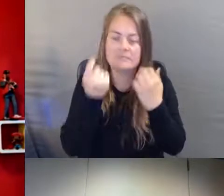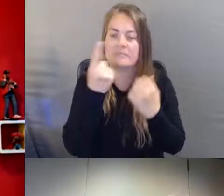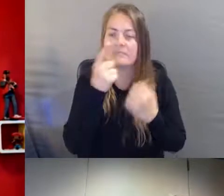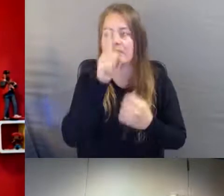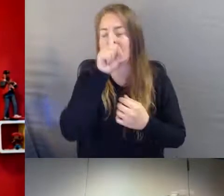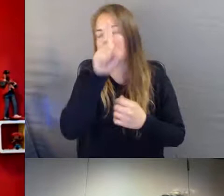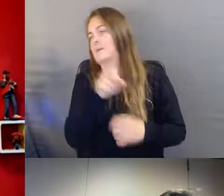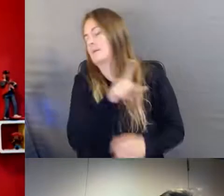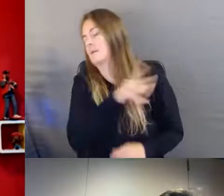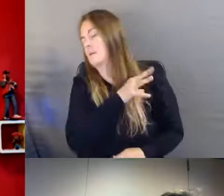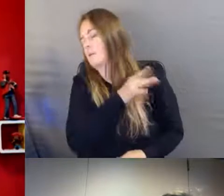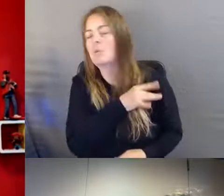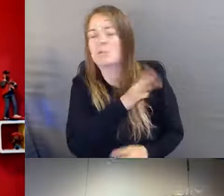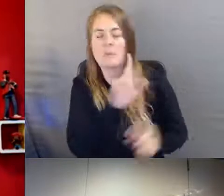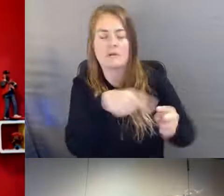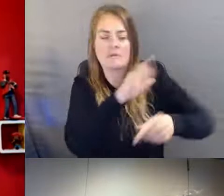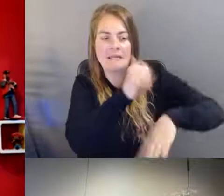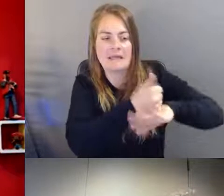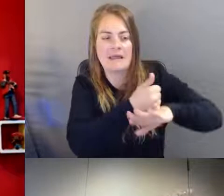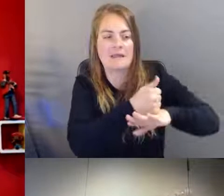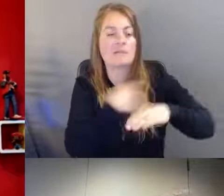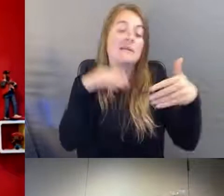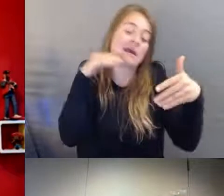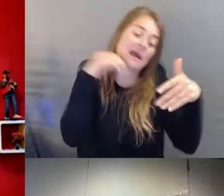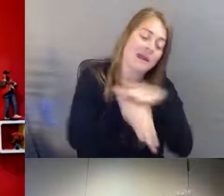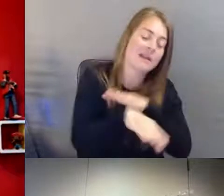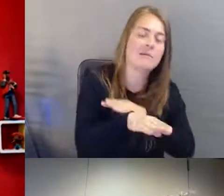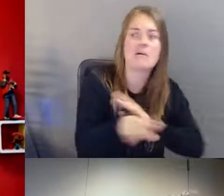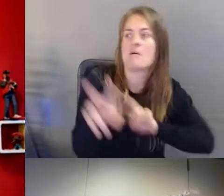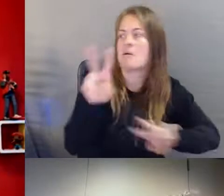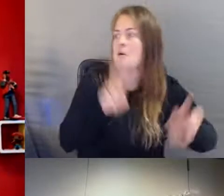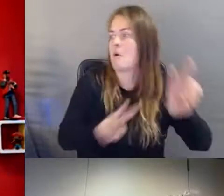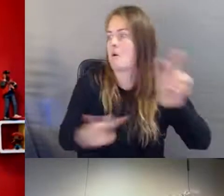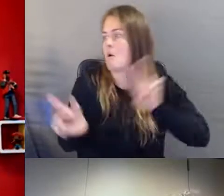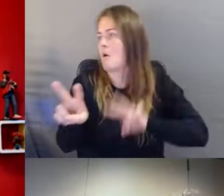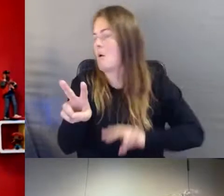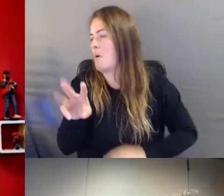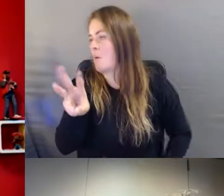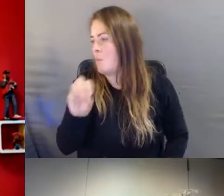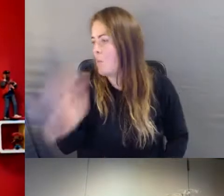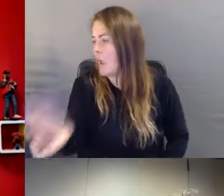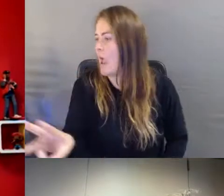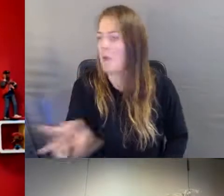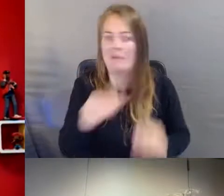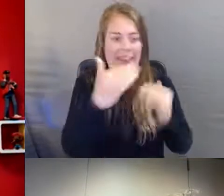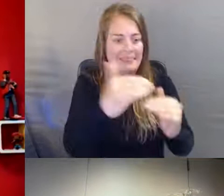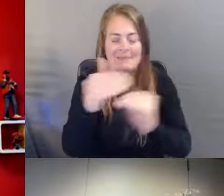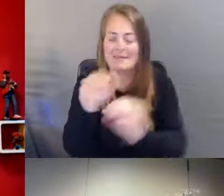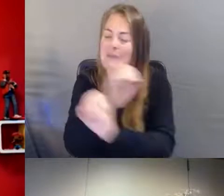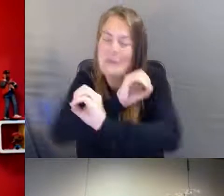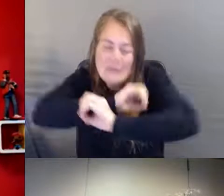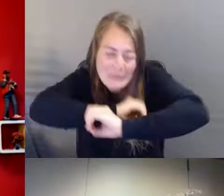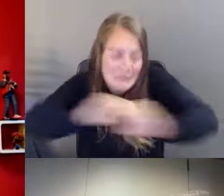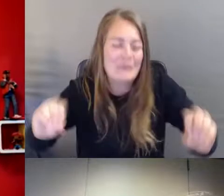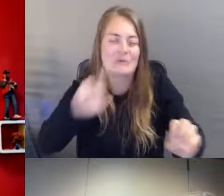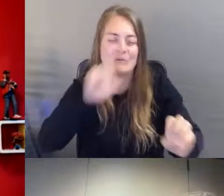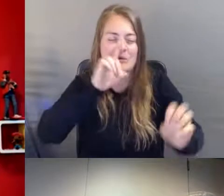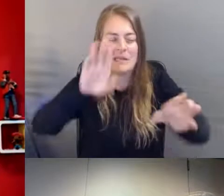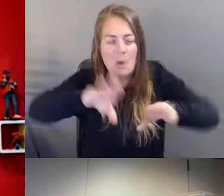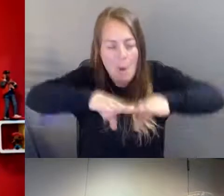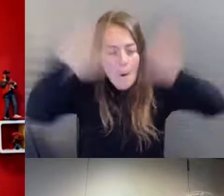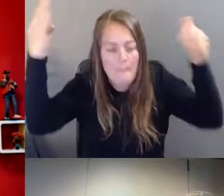absolutely stunning. And you would never walk in and say, oh, I see, they're meeting somebody's limitations. It opened everybody's